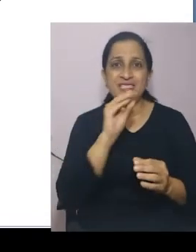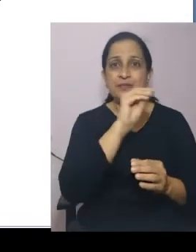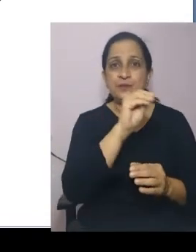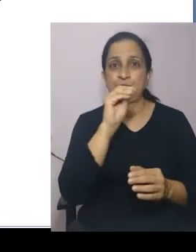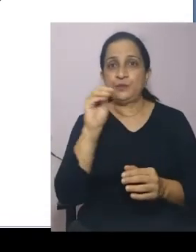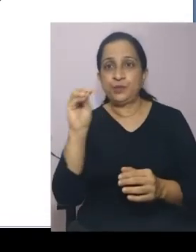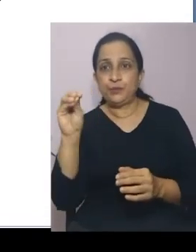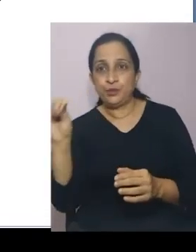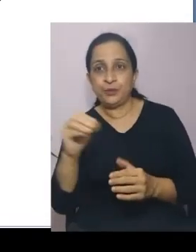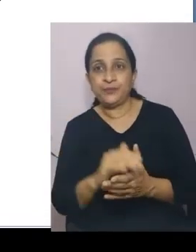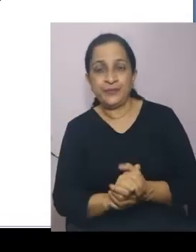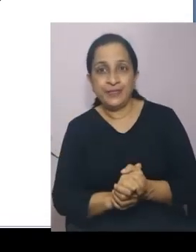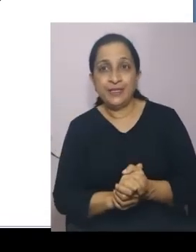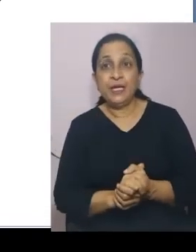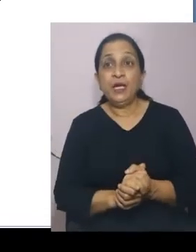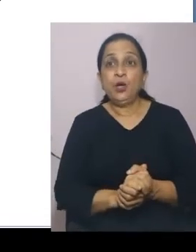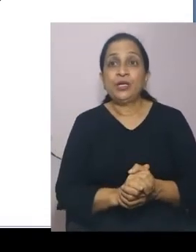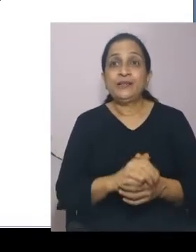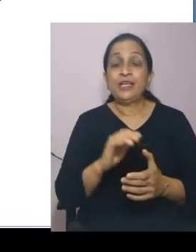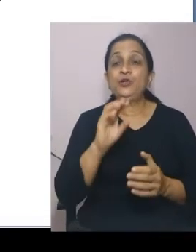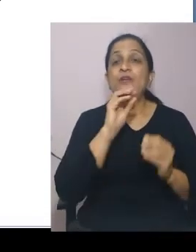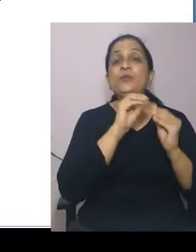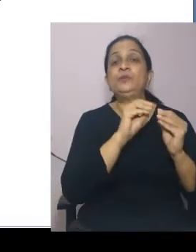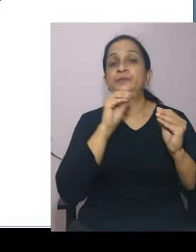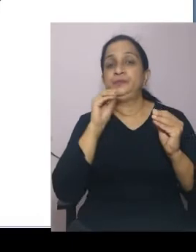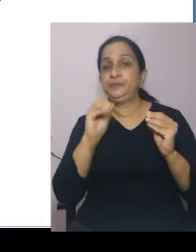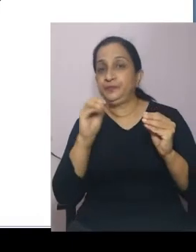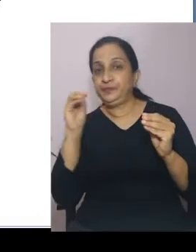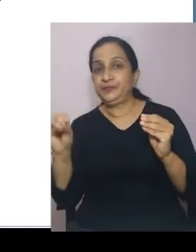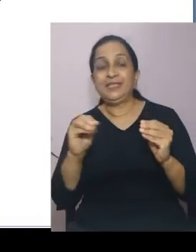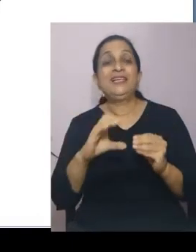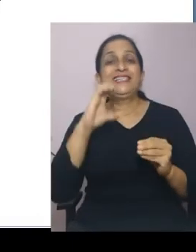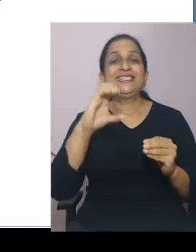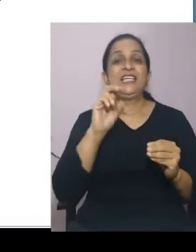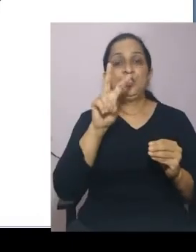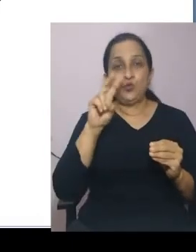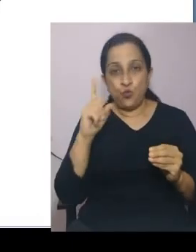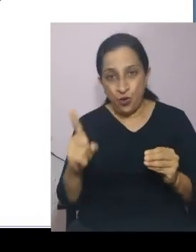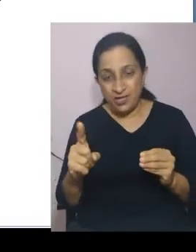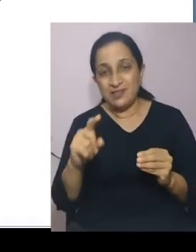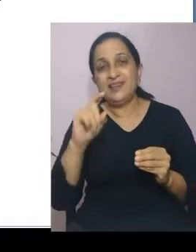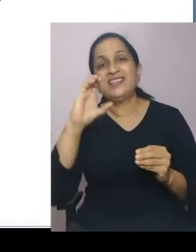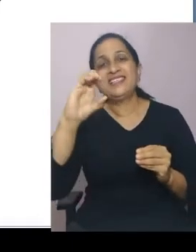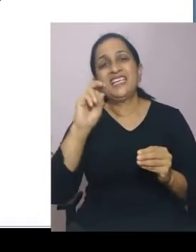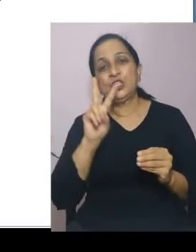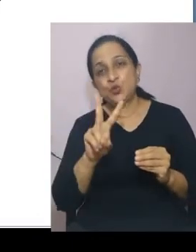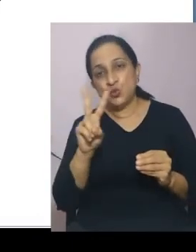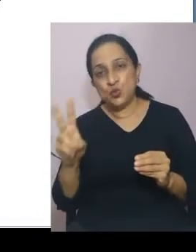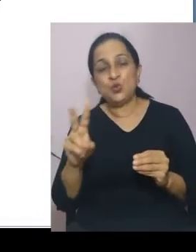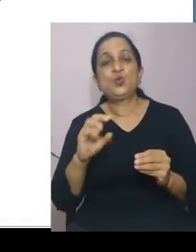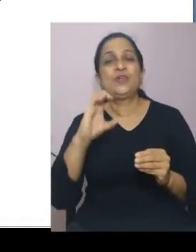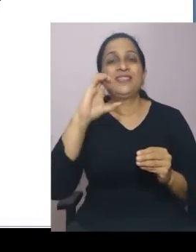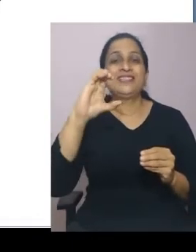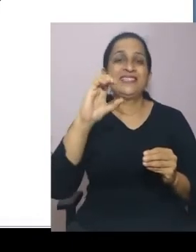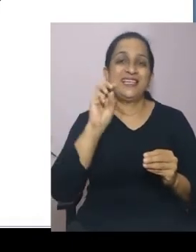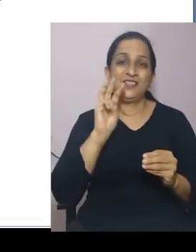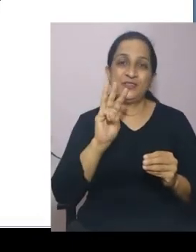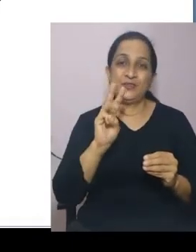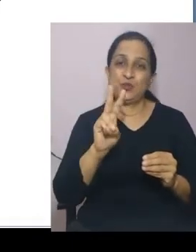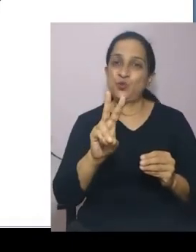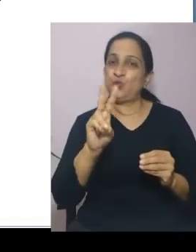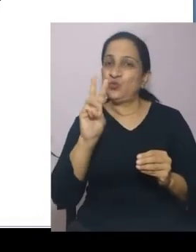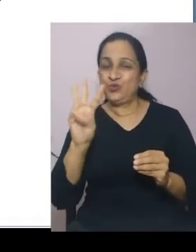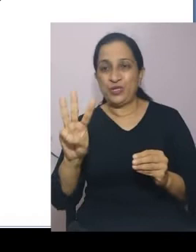C13 value you put in this row. Like that you reproduce these values sequentially